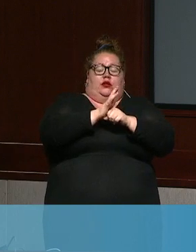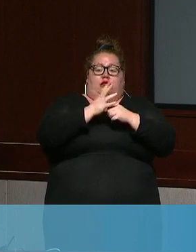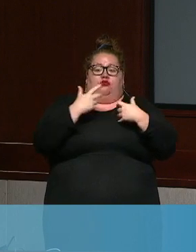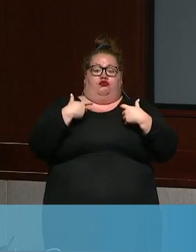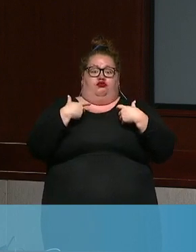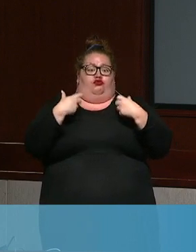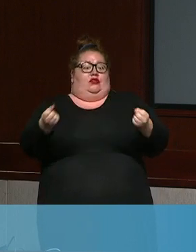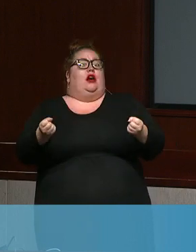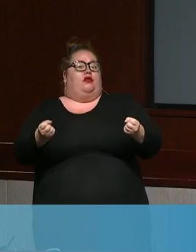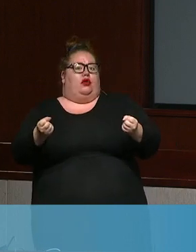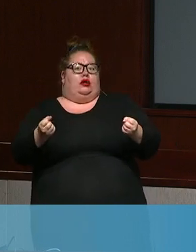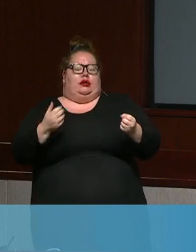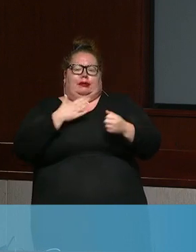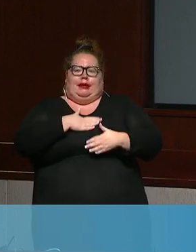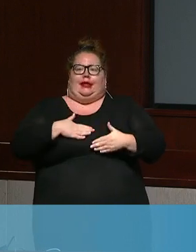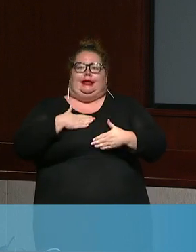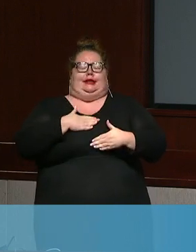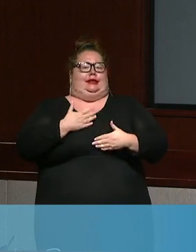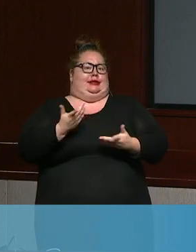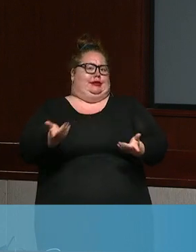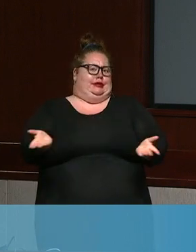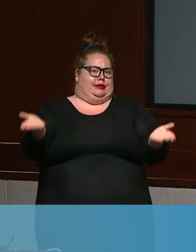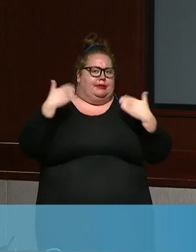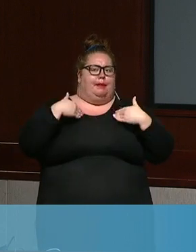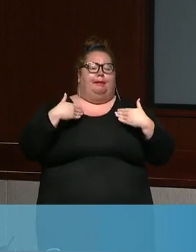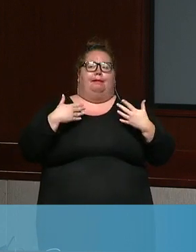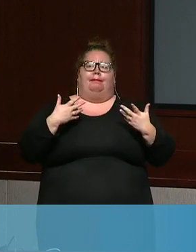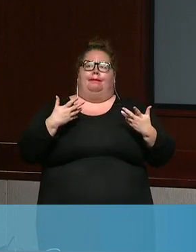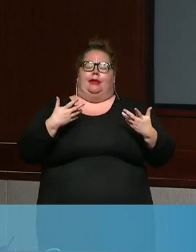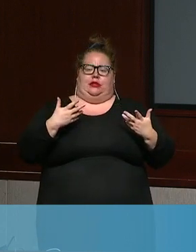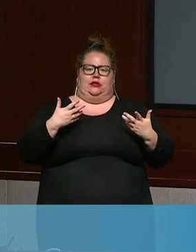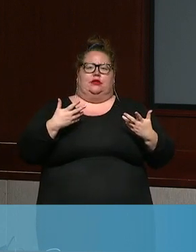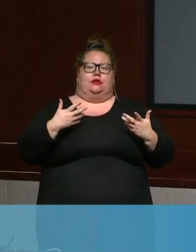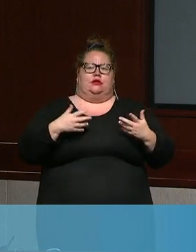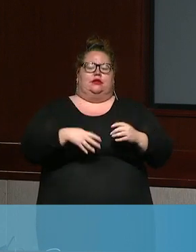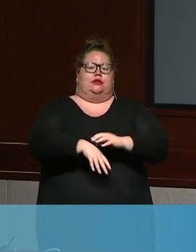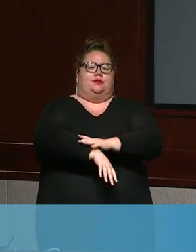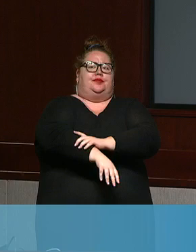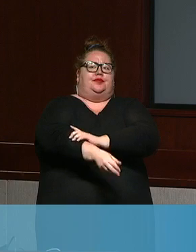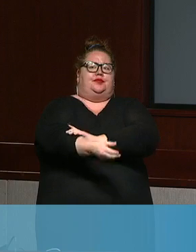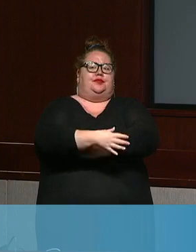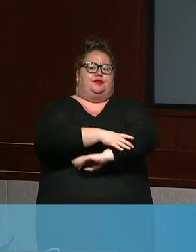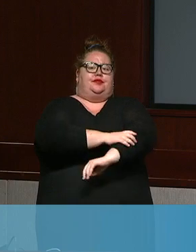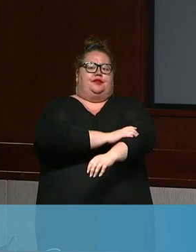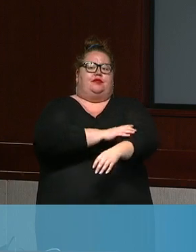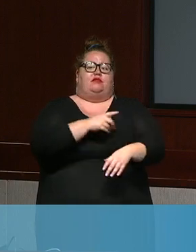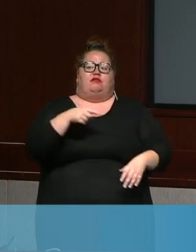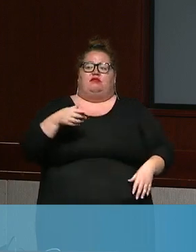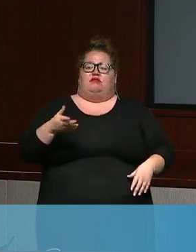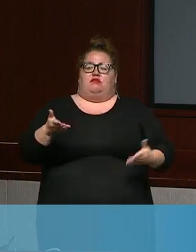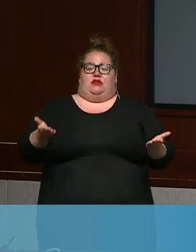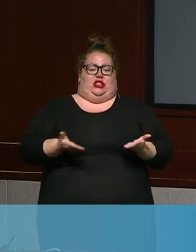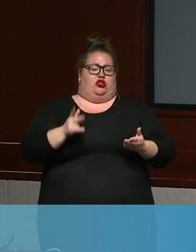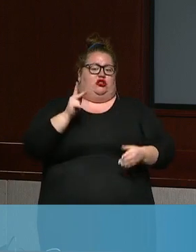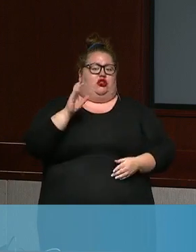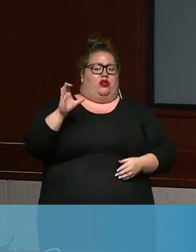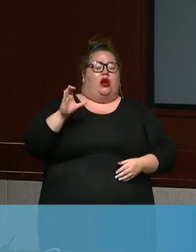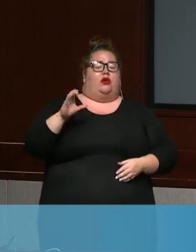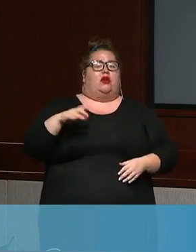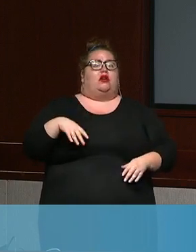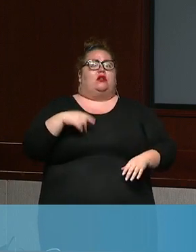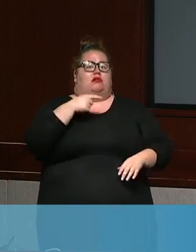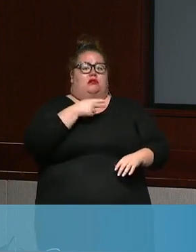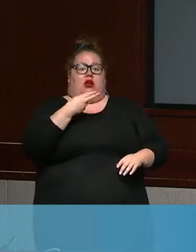went through that very well and hit on all the right points. The county, aside from what Houchin is